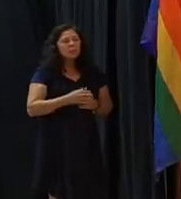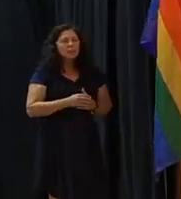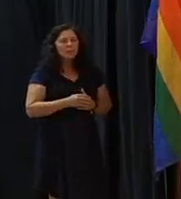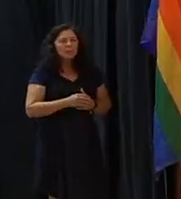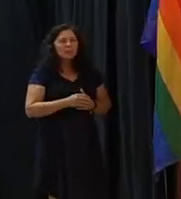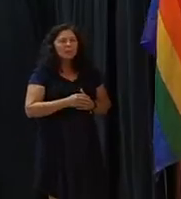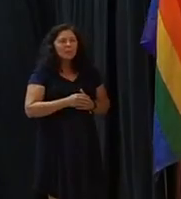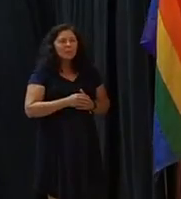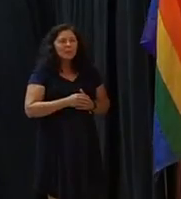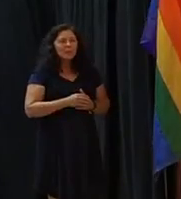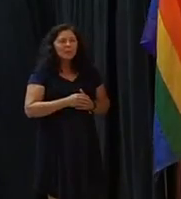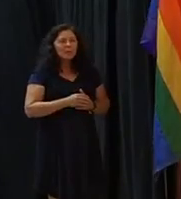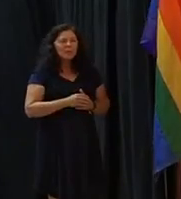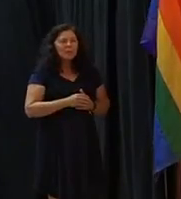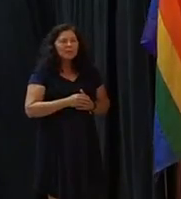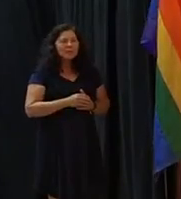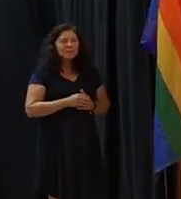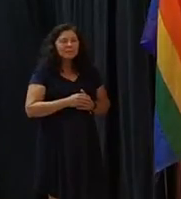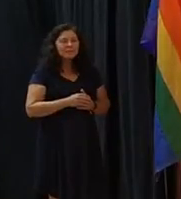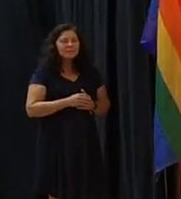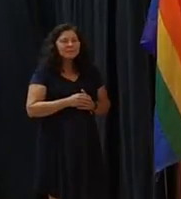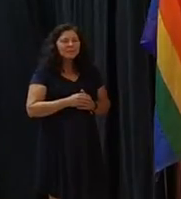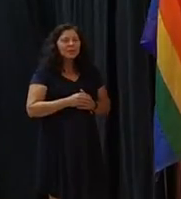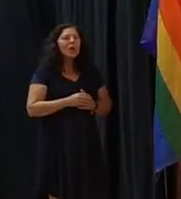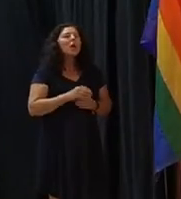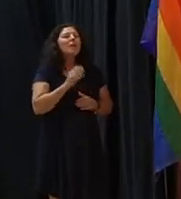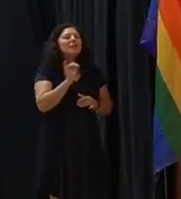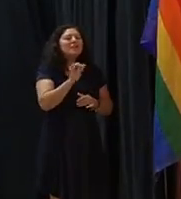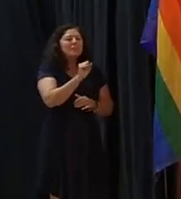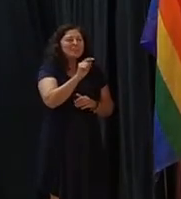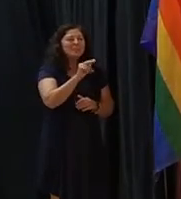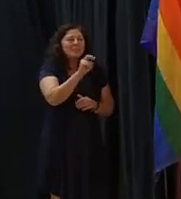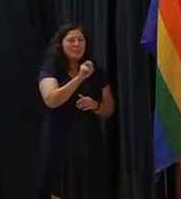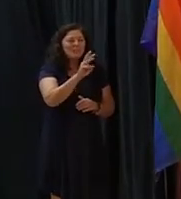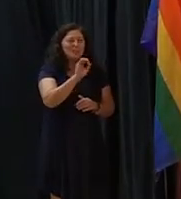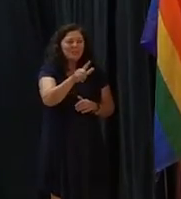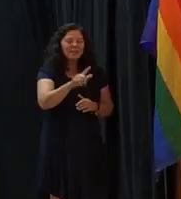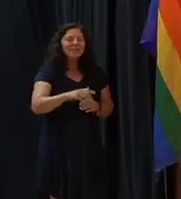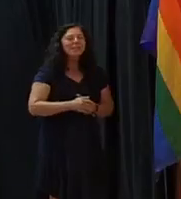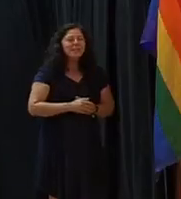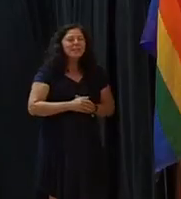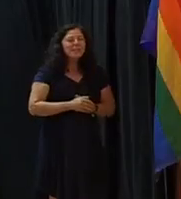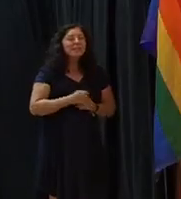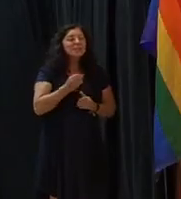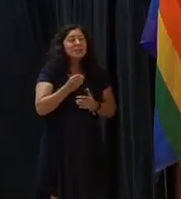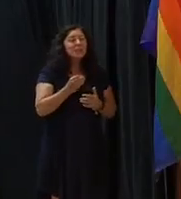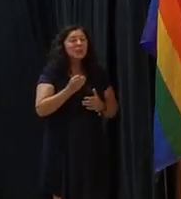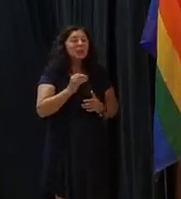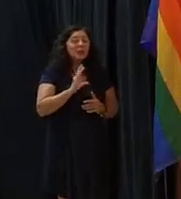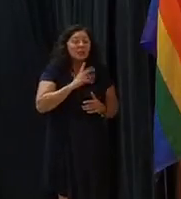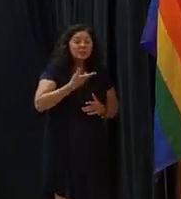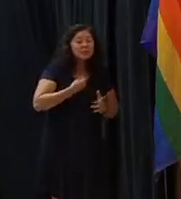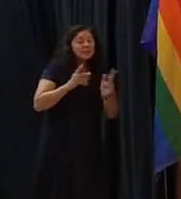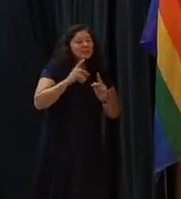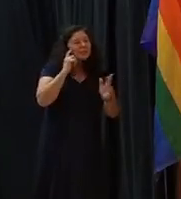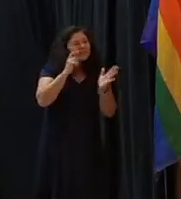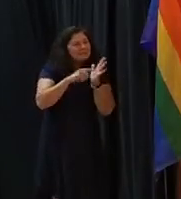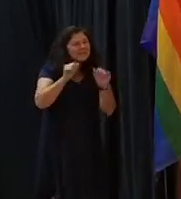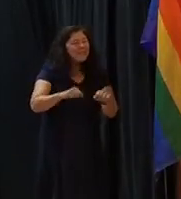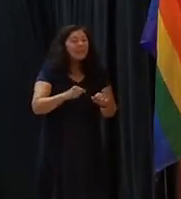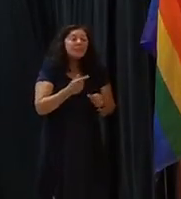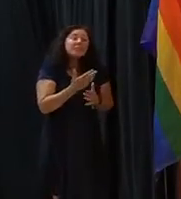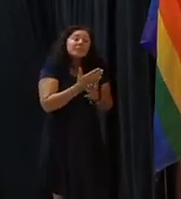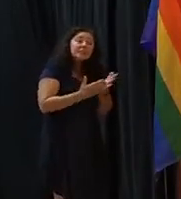Because transgender are people who are most visible in the society in terms of appearance, So there are certain